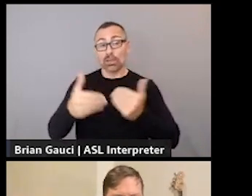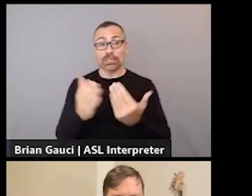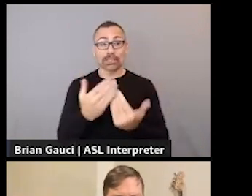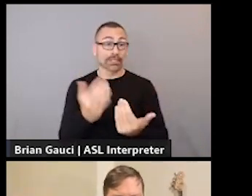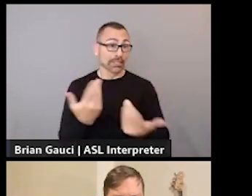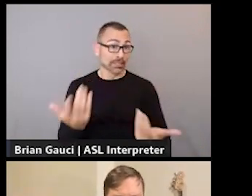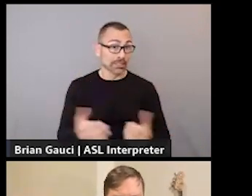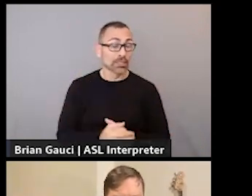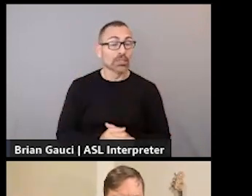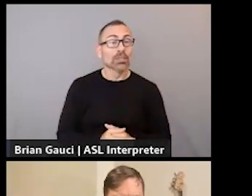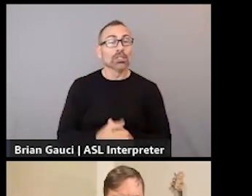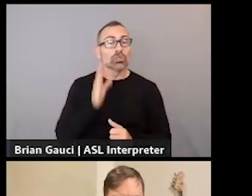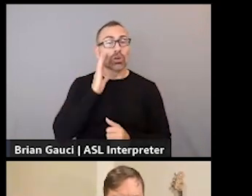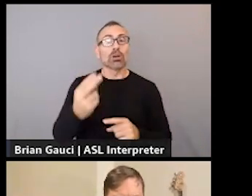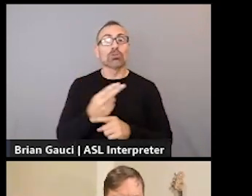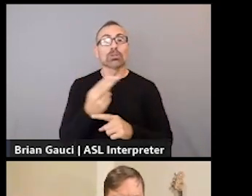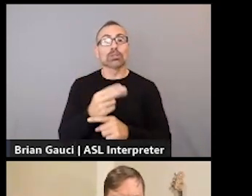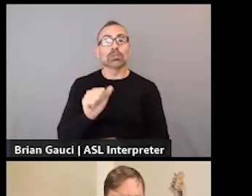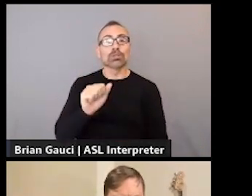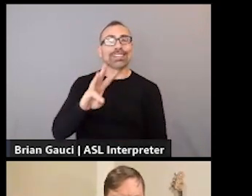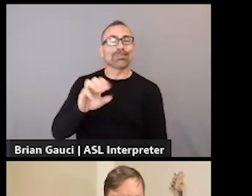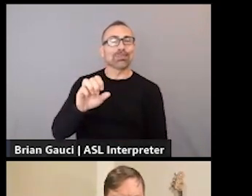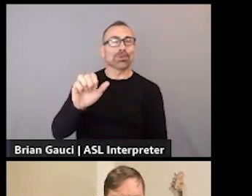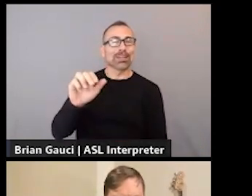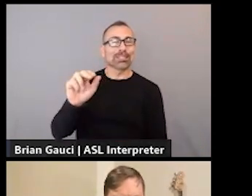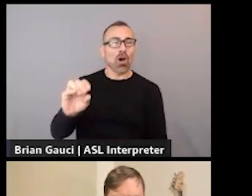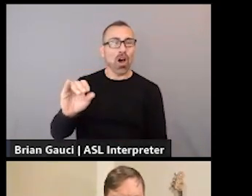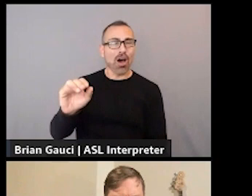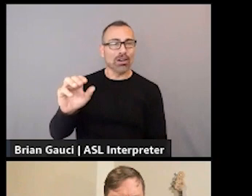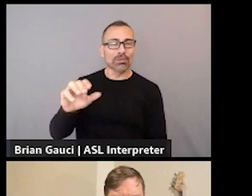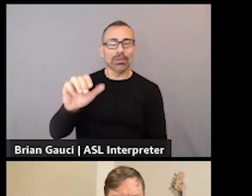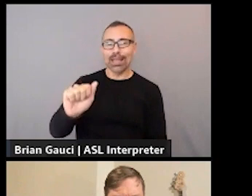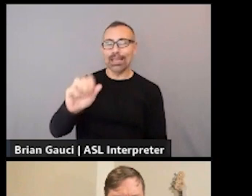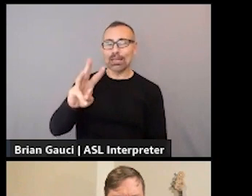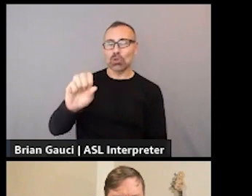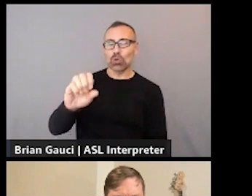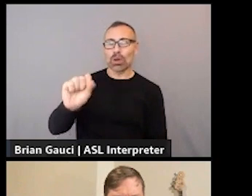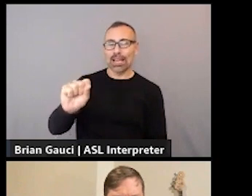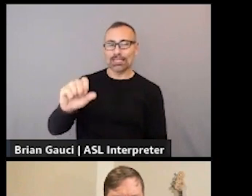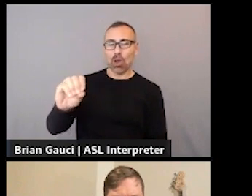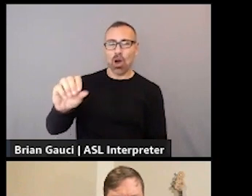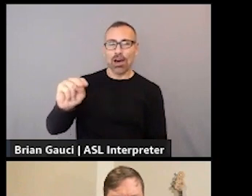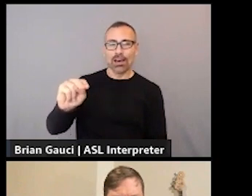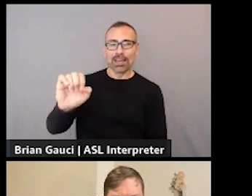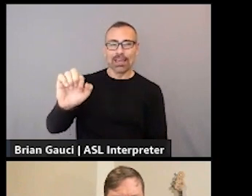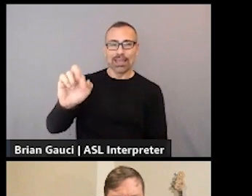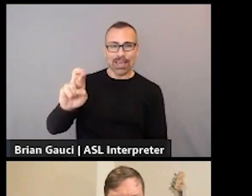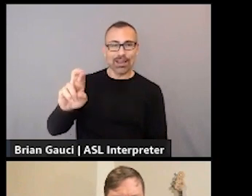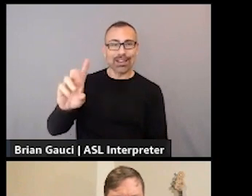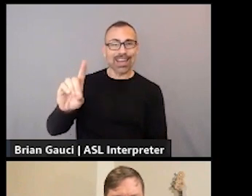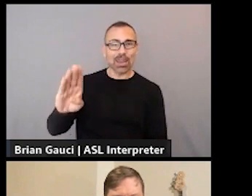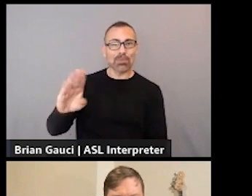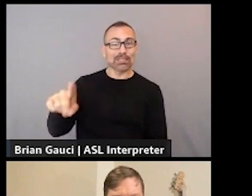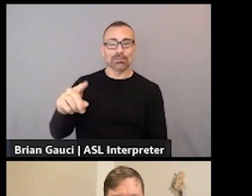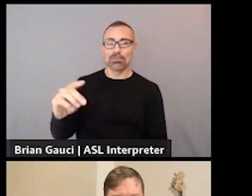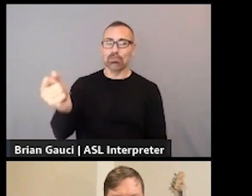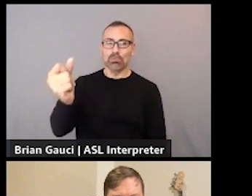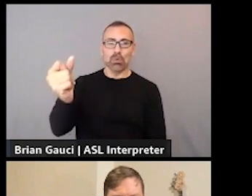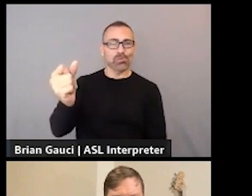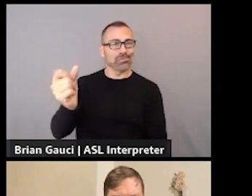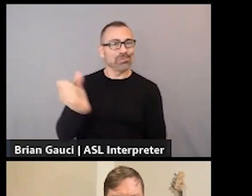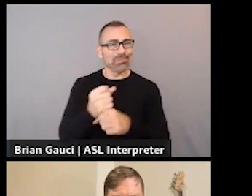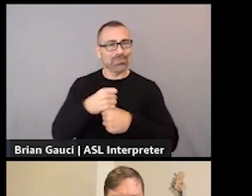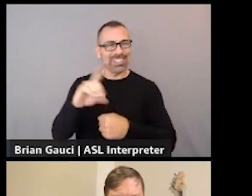Air database. Shout out to the show. Create database. Here it goes. That was as quick as it is. So right